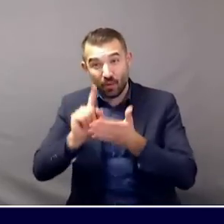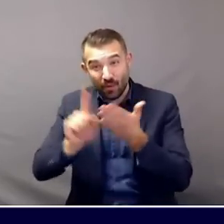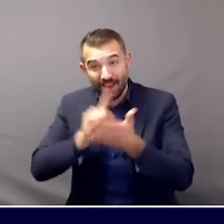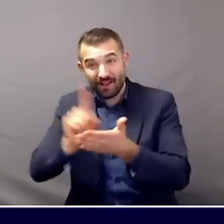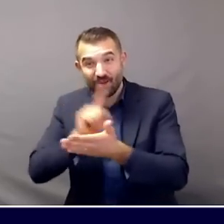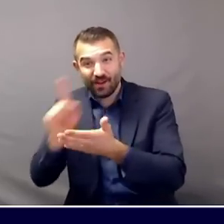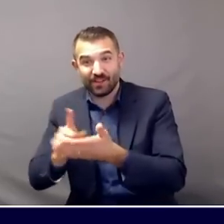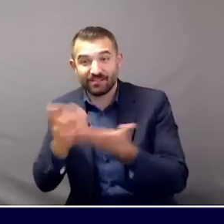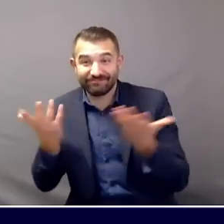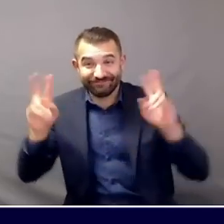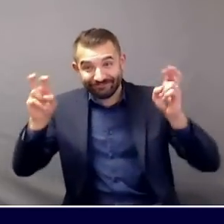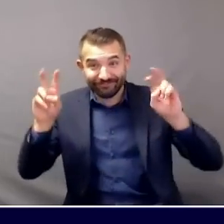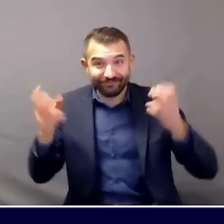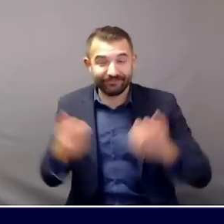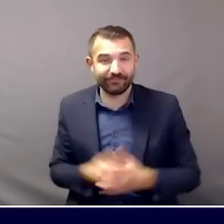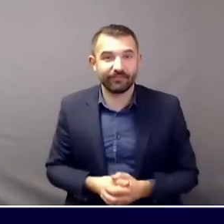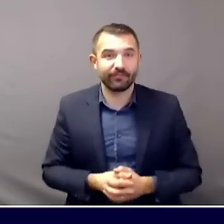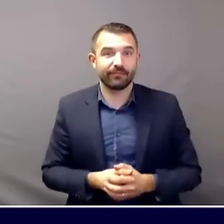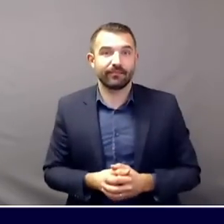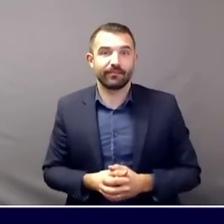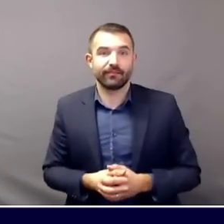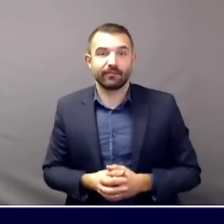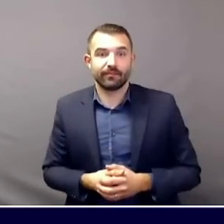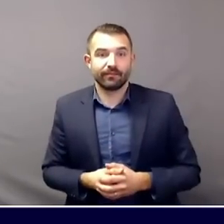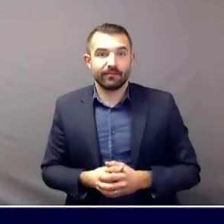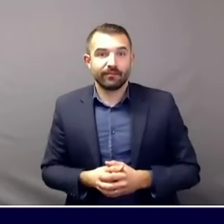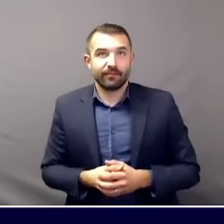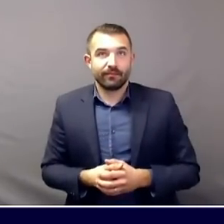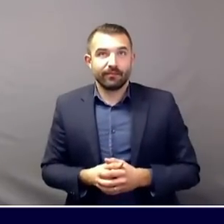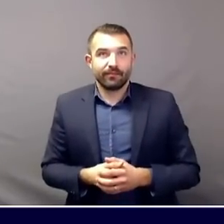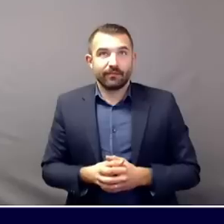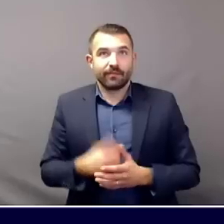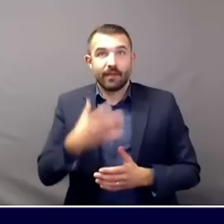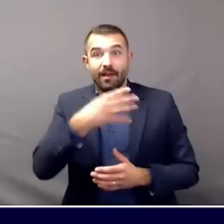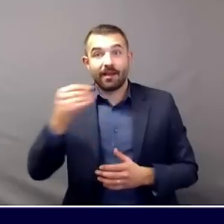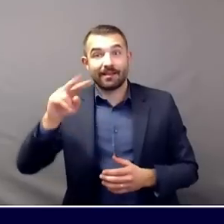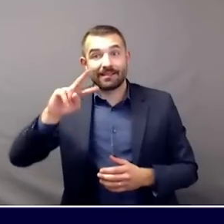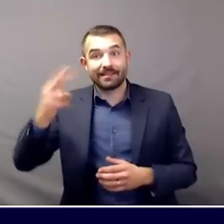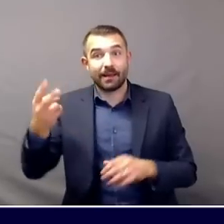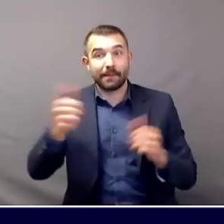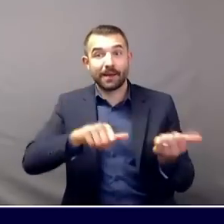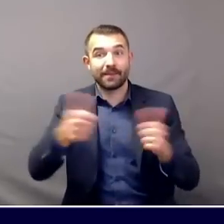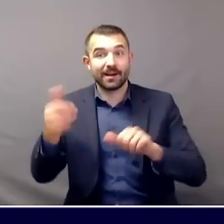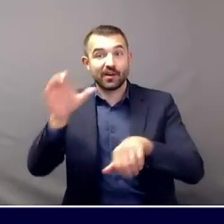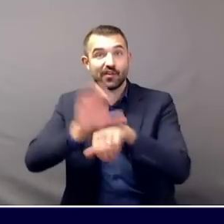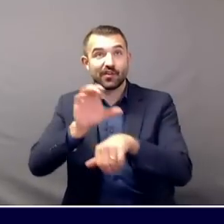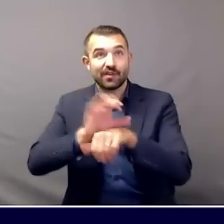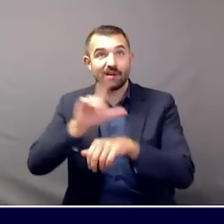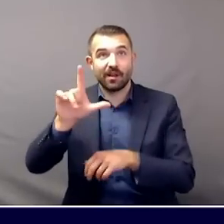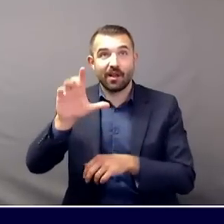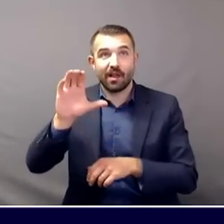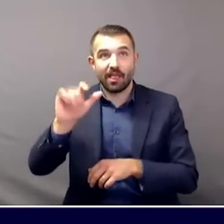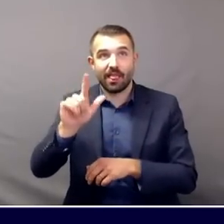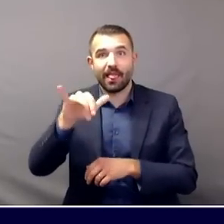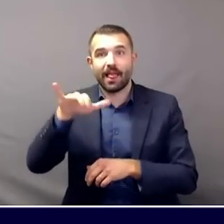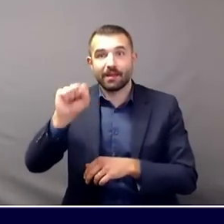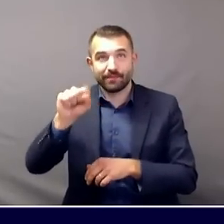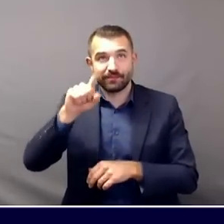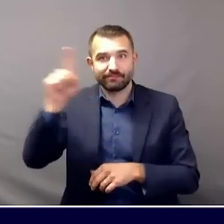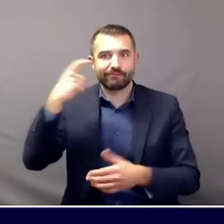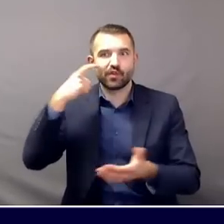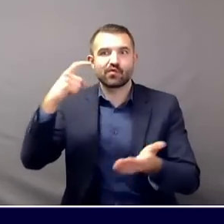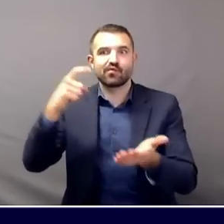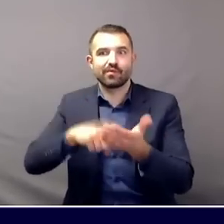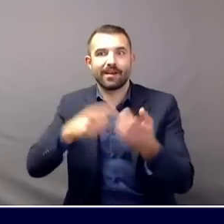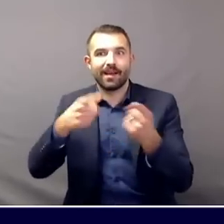give kudos to the Calais Second Baptist Church and Pastor Burden, who's recognized what's happened in his community and